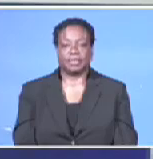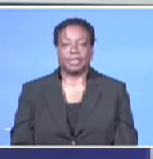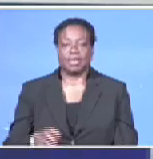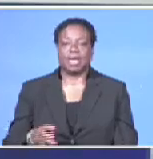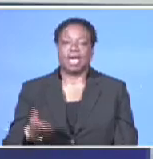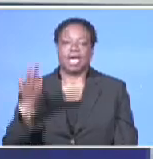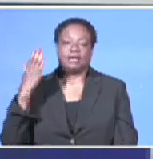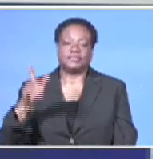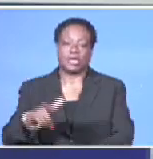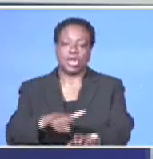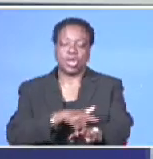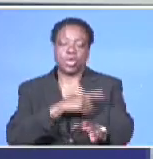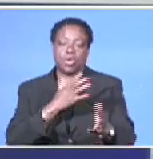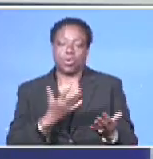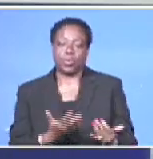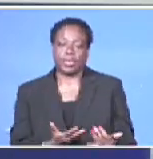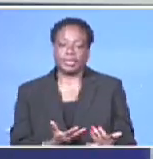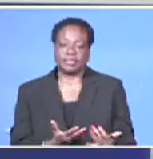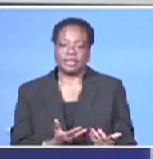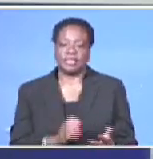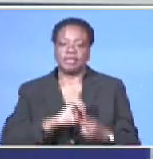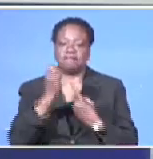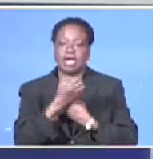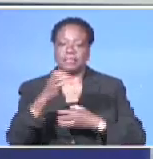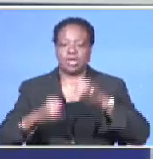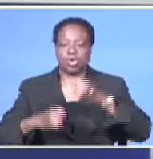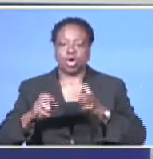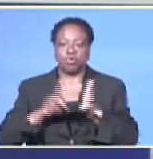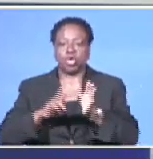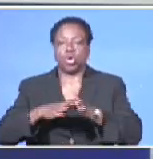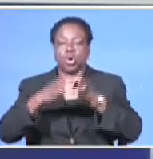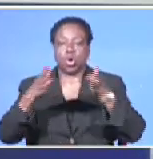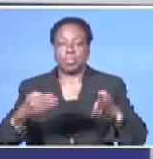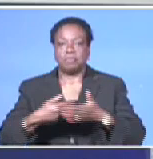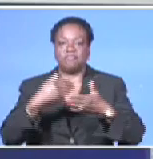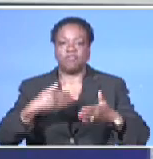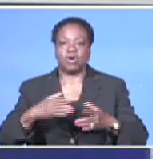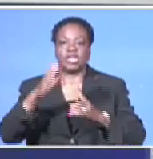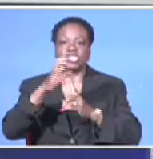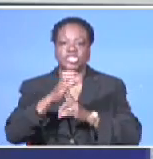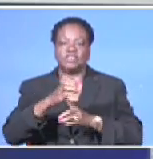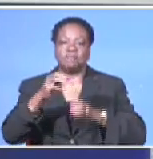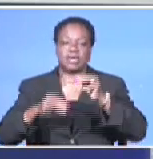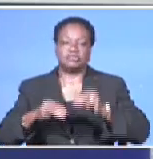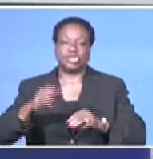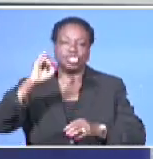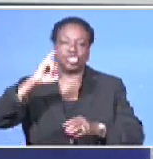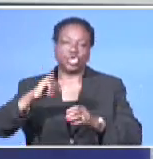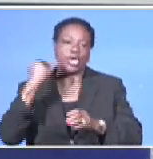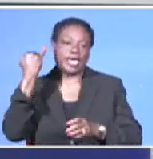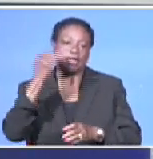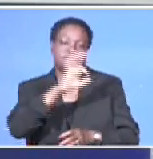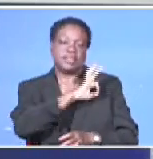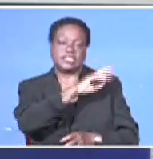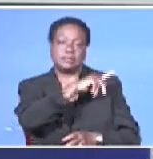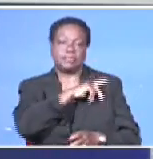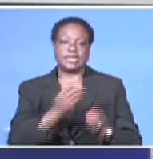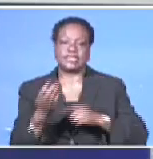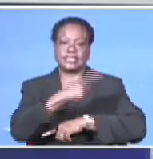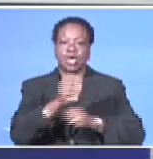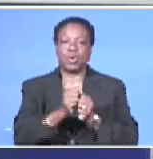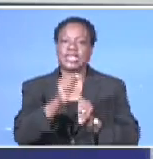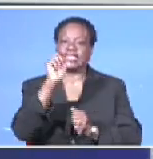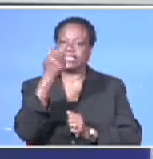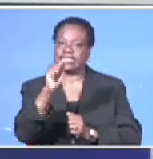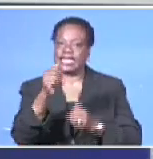Welcome back. After a long hiatus, the Environmental Court reopened before Chief Magistrate Joyanne Ferguson Pratt today with 10 matters on